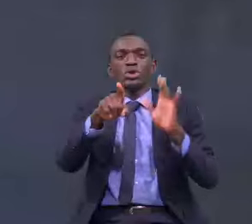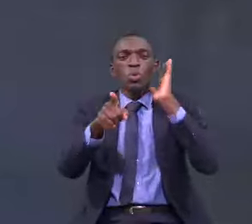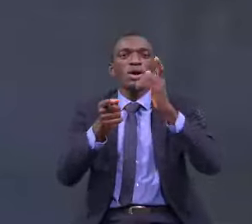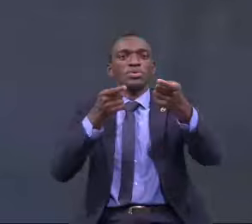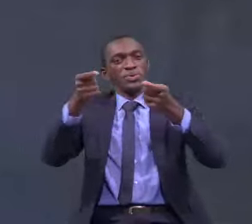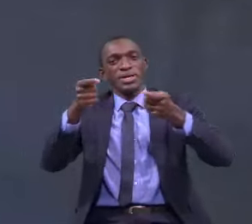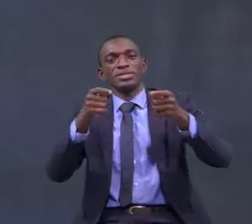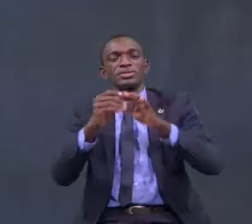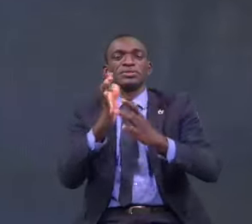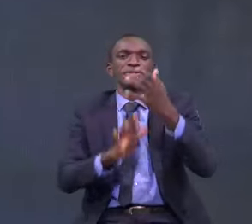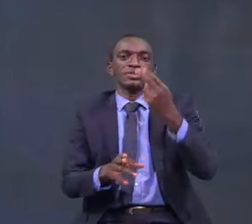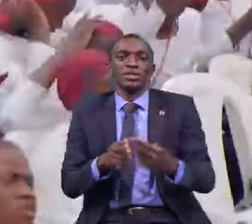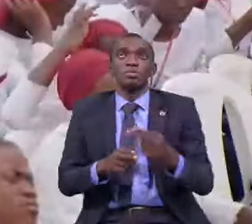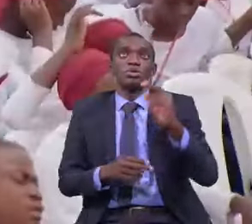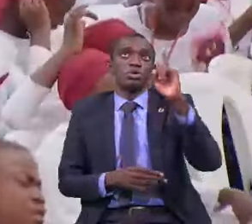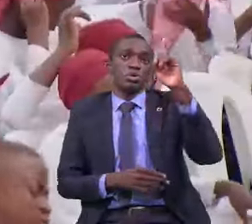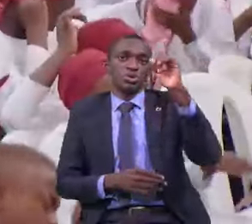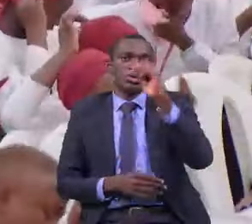The Lord will help you.